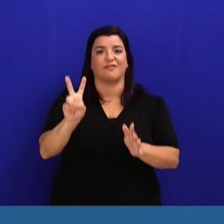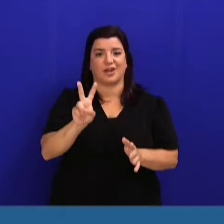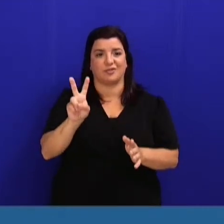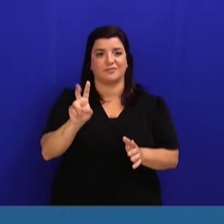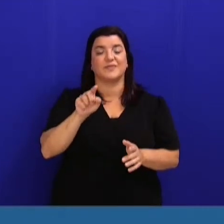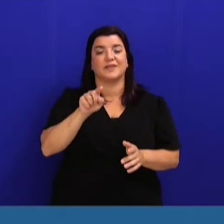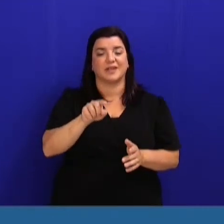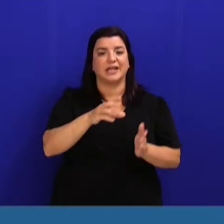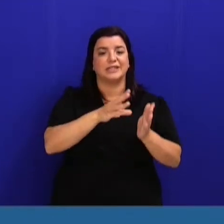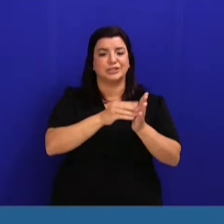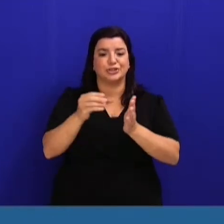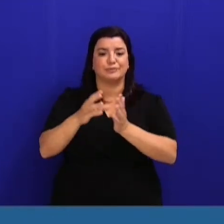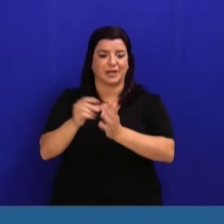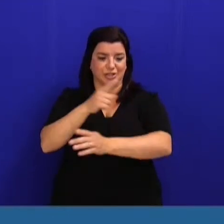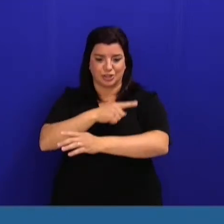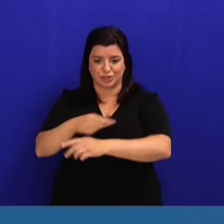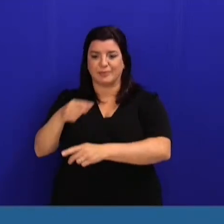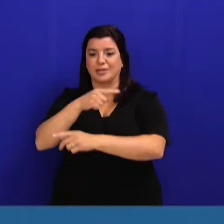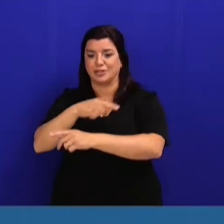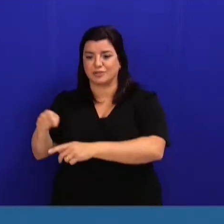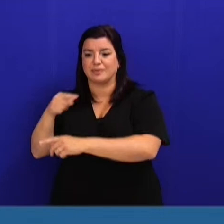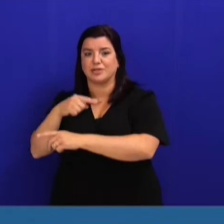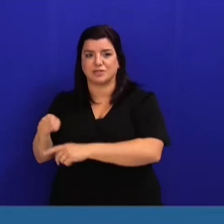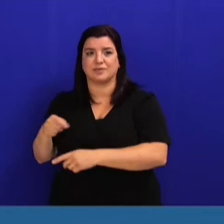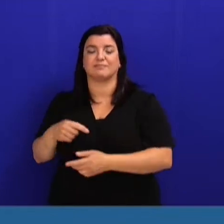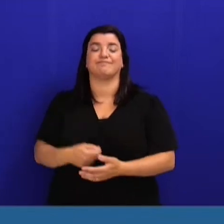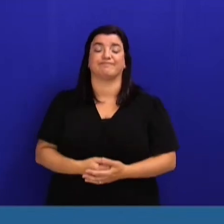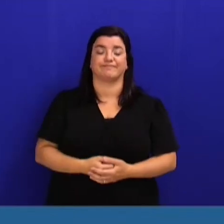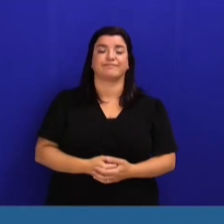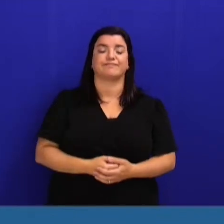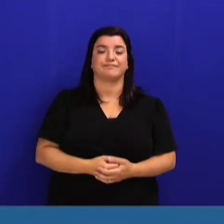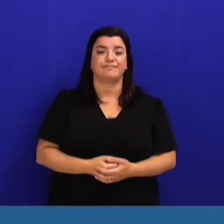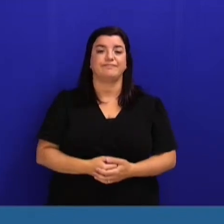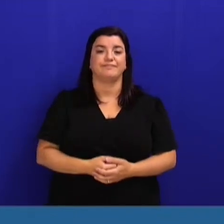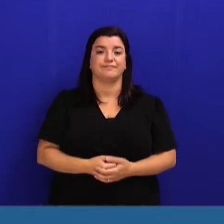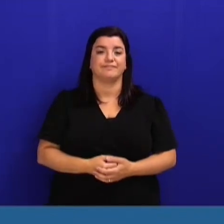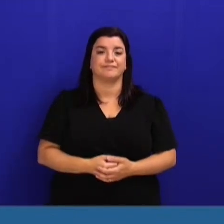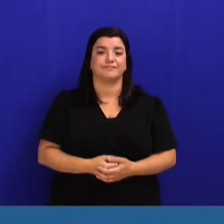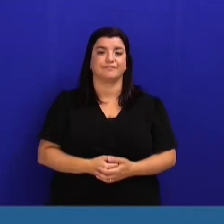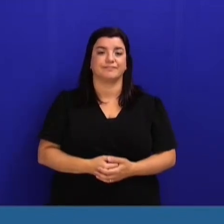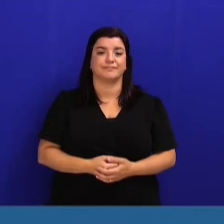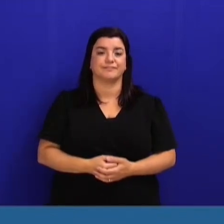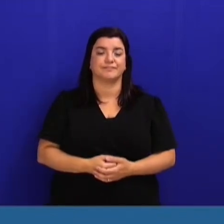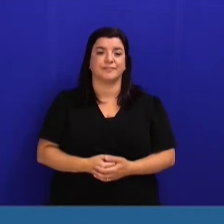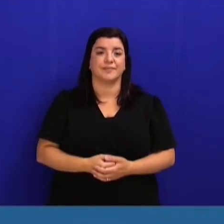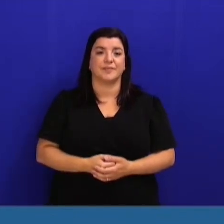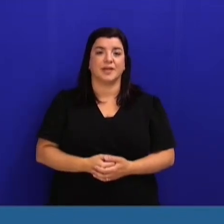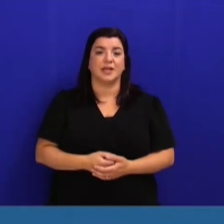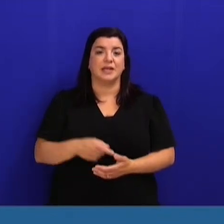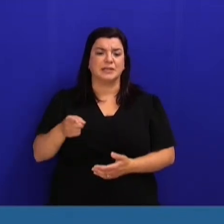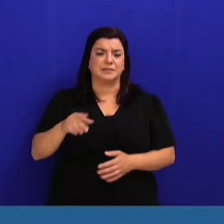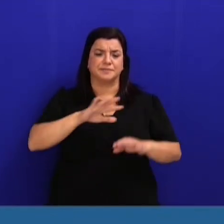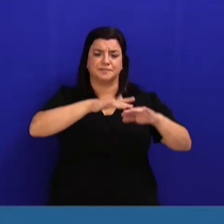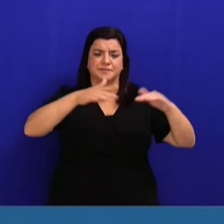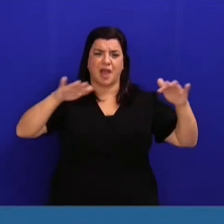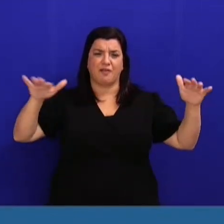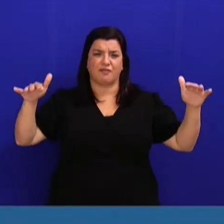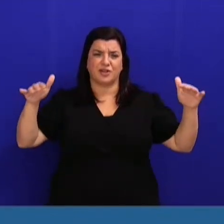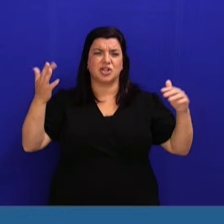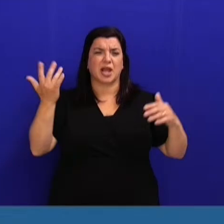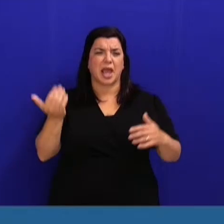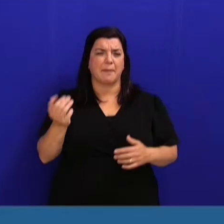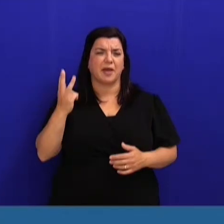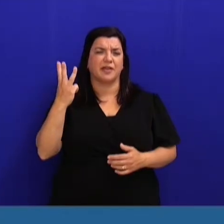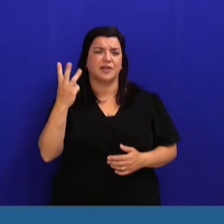meta inti tkun qiegħed tqabbilhom mal-ġimgħa ta' qabel ukoll. Bħala età average ta' din il-ġimgħa kienet ta' kważi